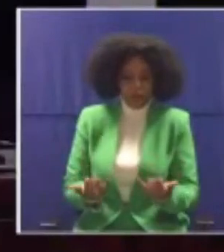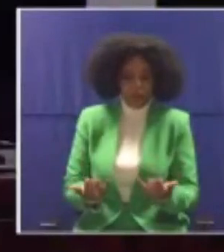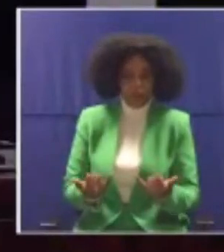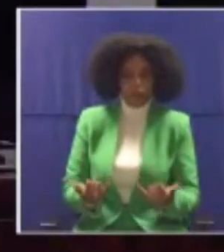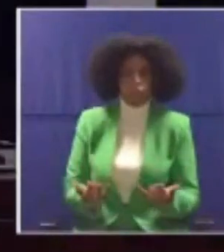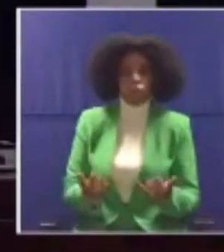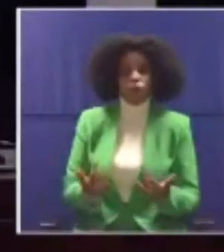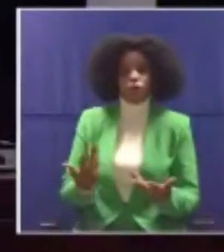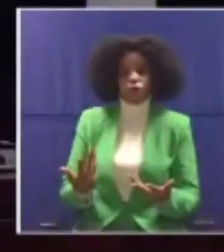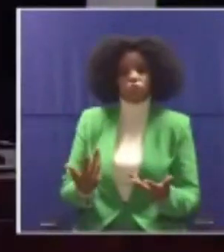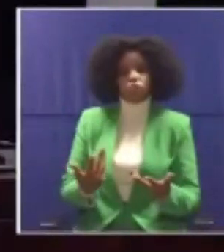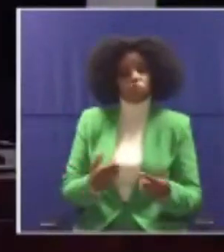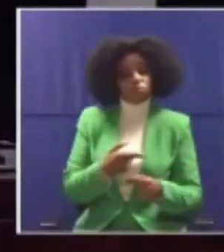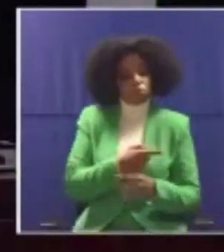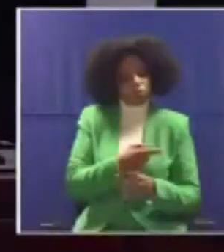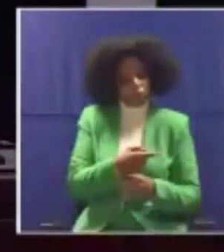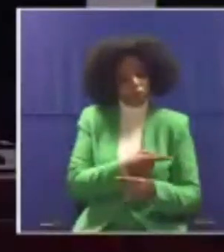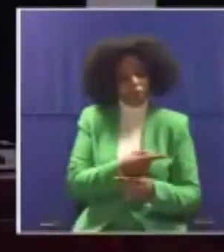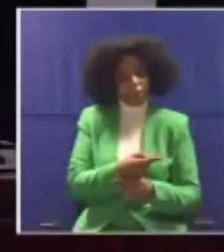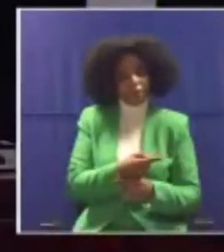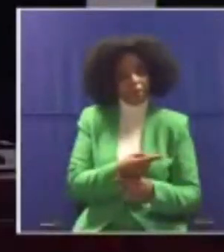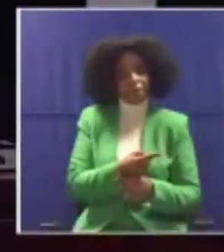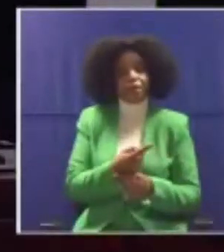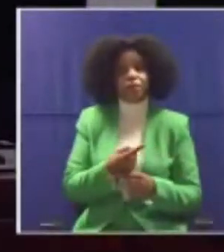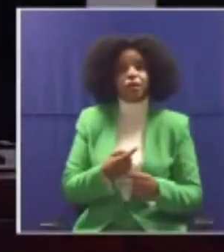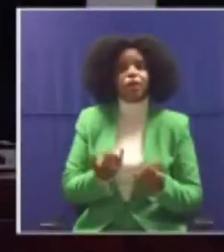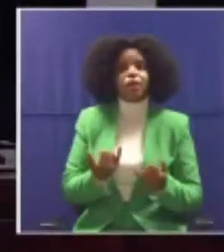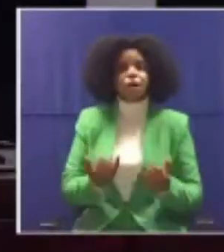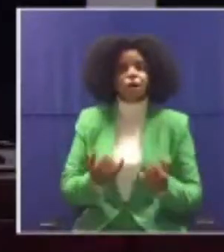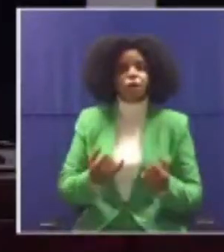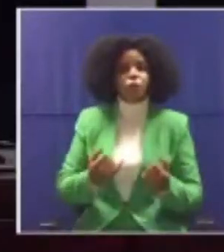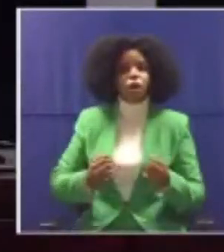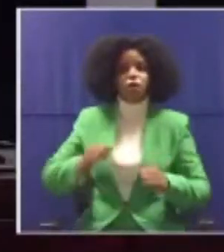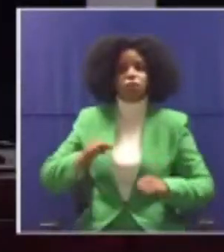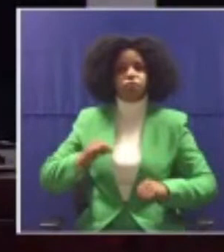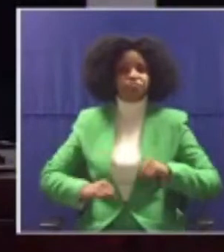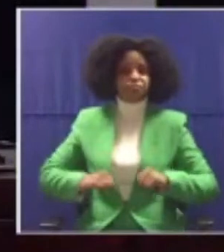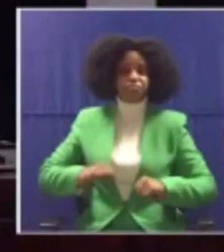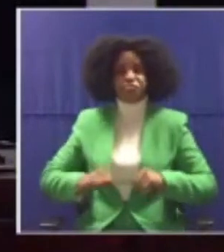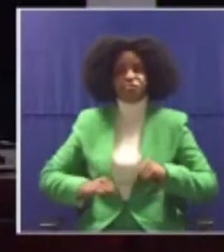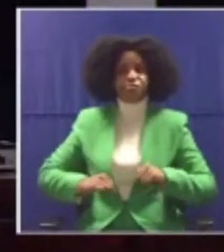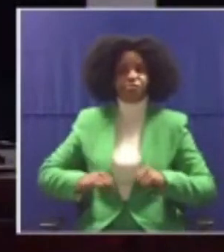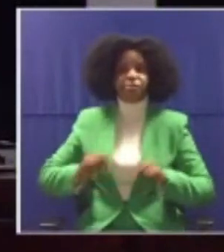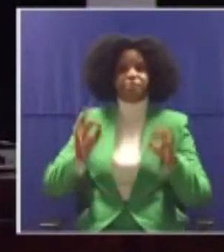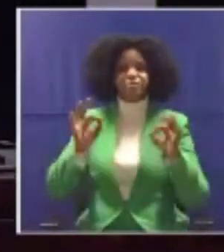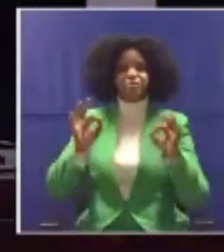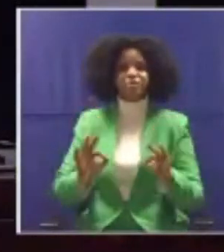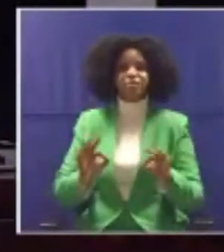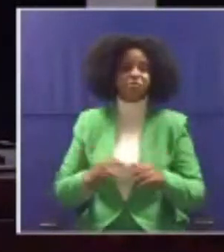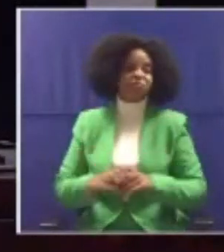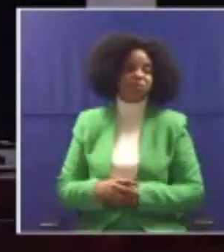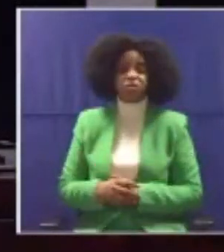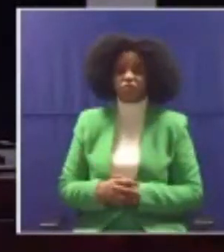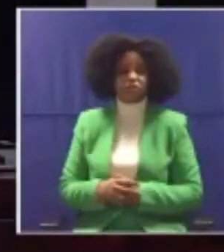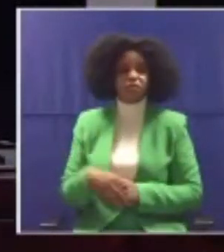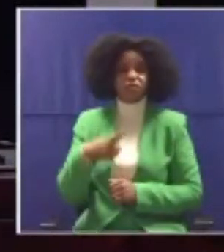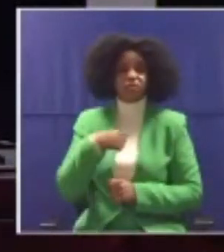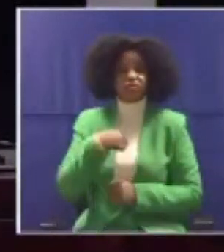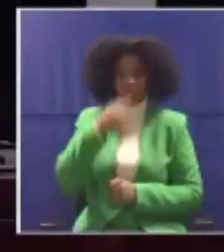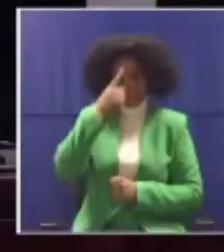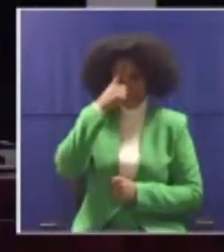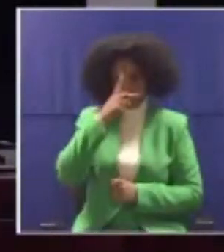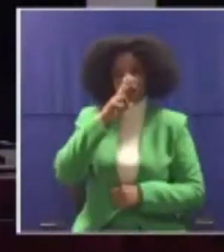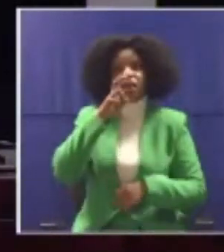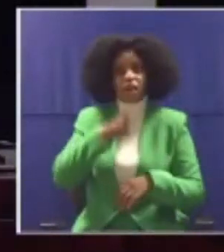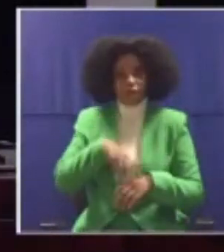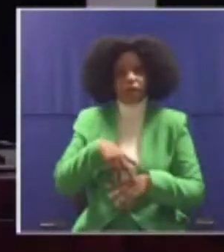coalitions in our county and local government is shaky. And I think we need to intervene to make sure